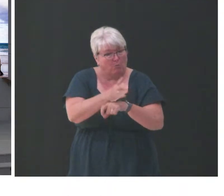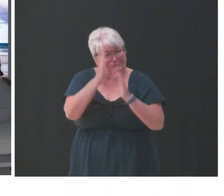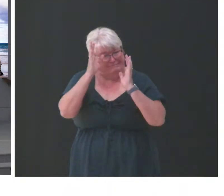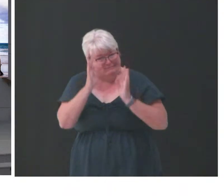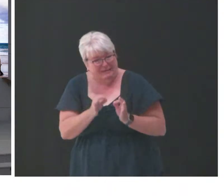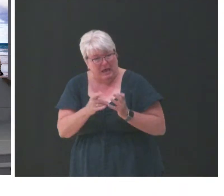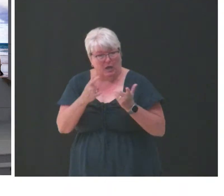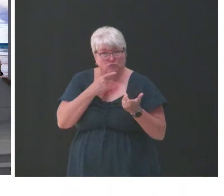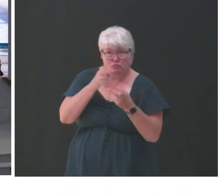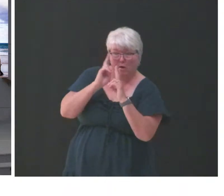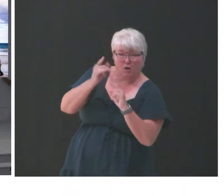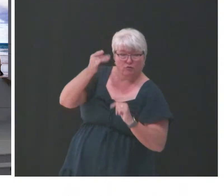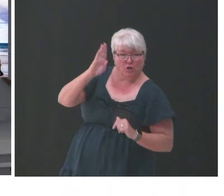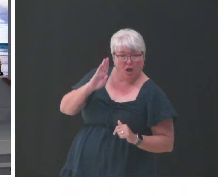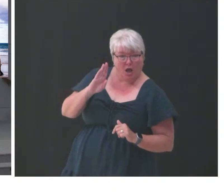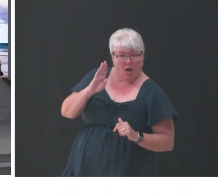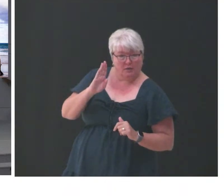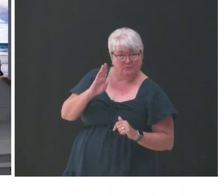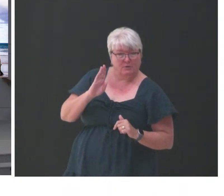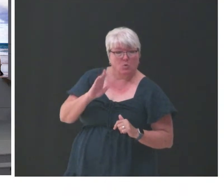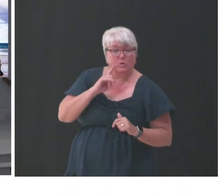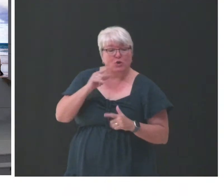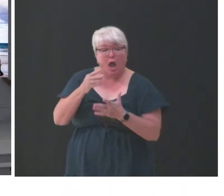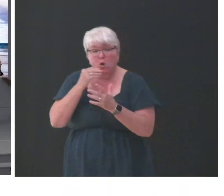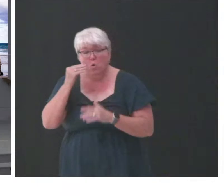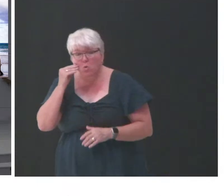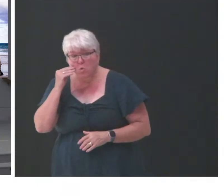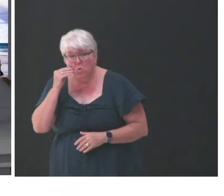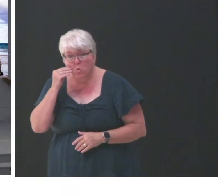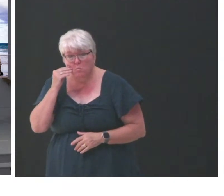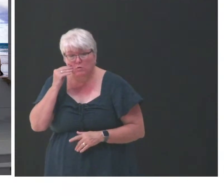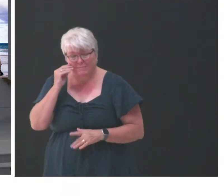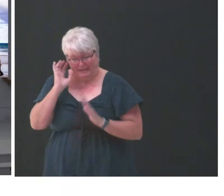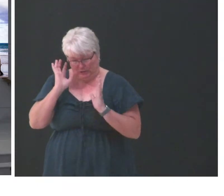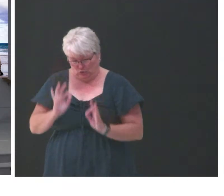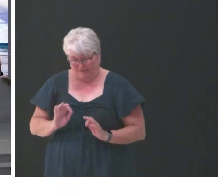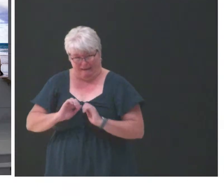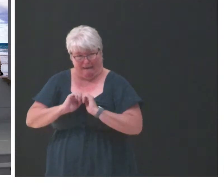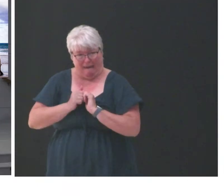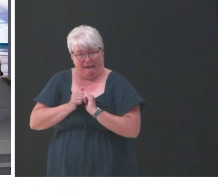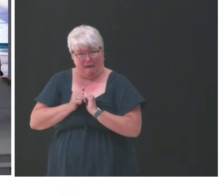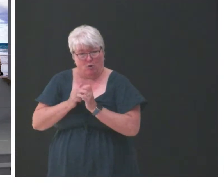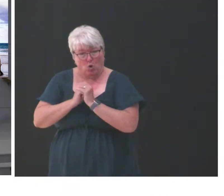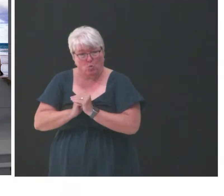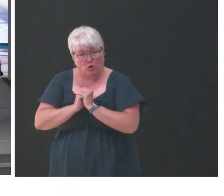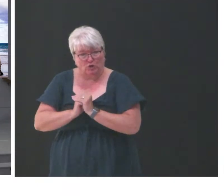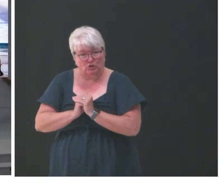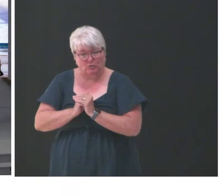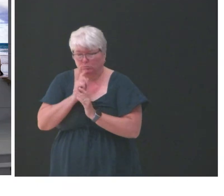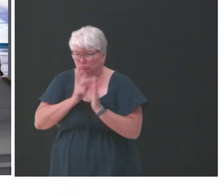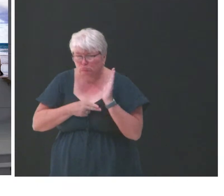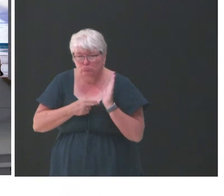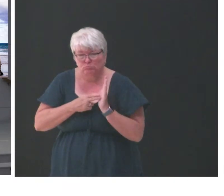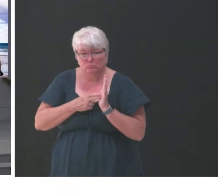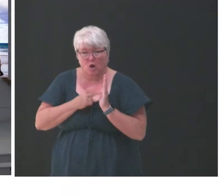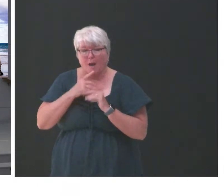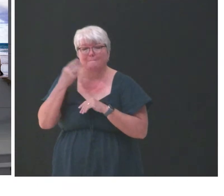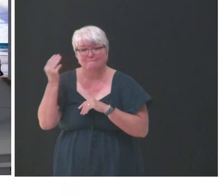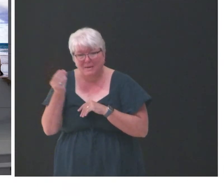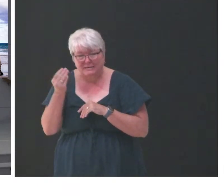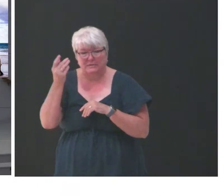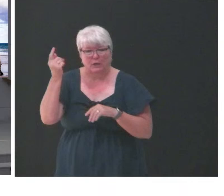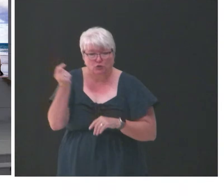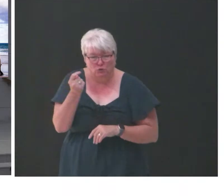choices of whether or not to honor God in the decisions you make. When you're at your home and you're making choices about how you're going to live. Worship is authenticated on Monday